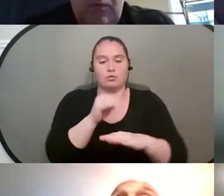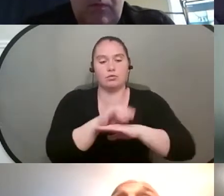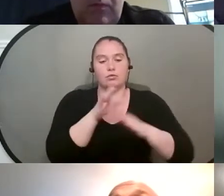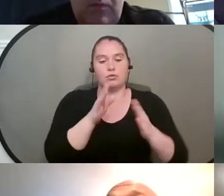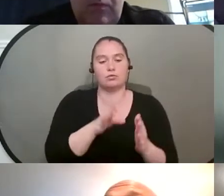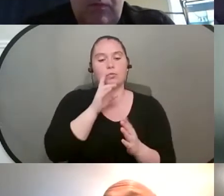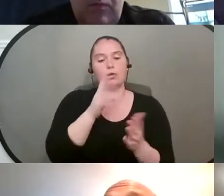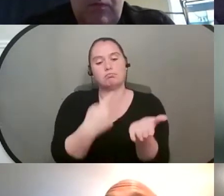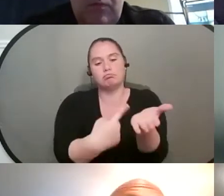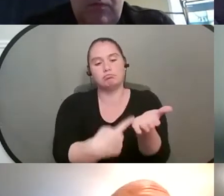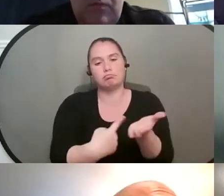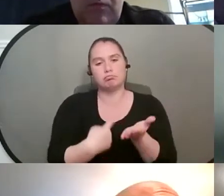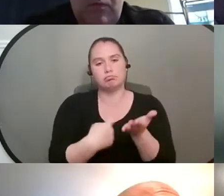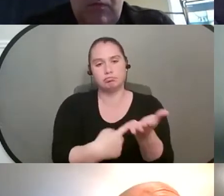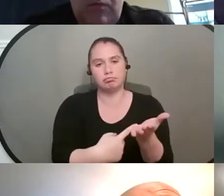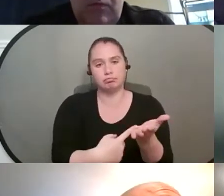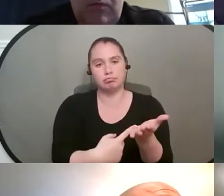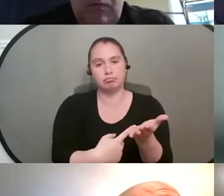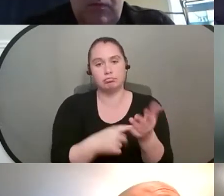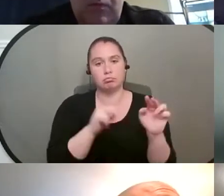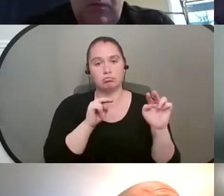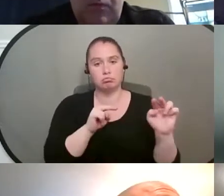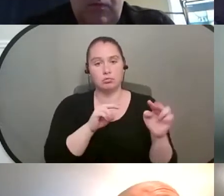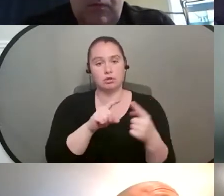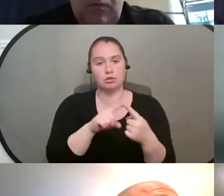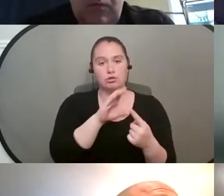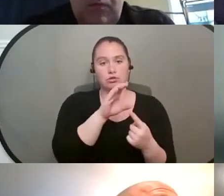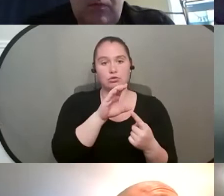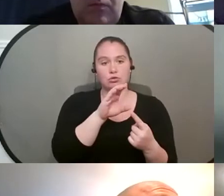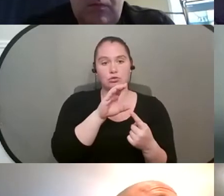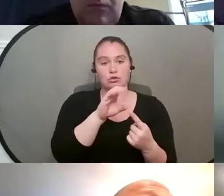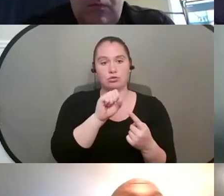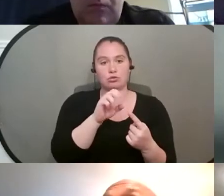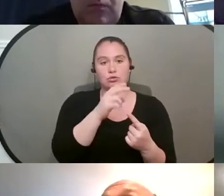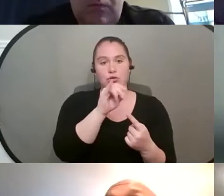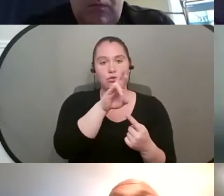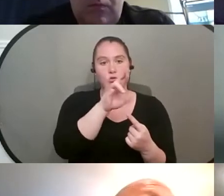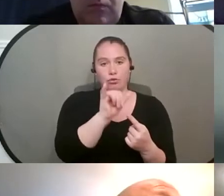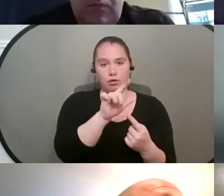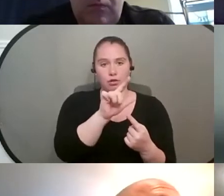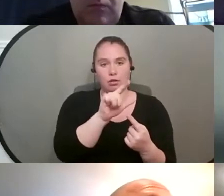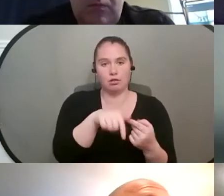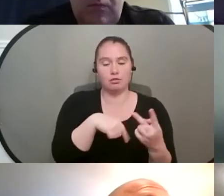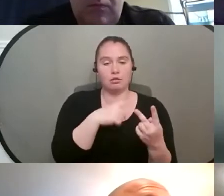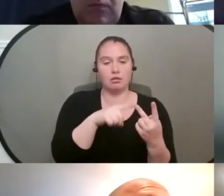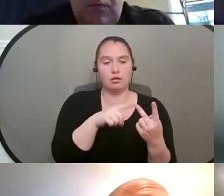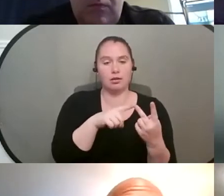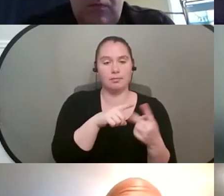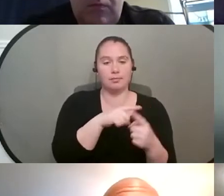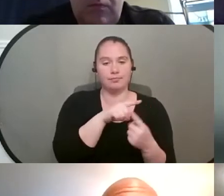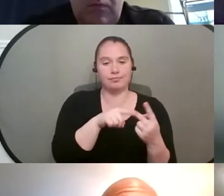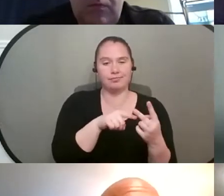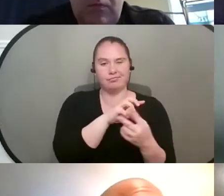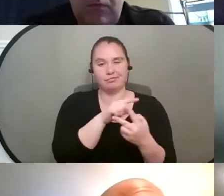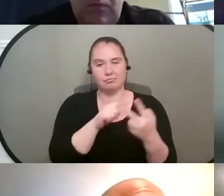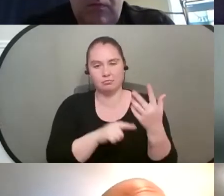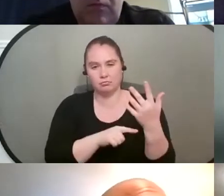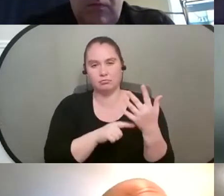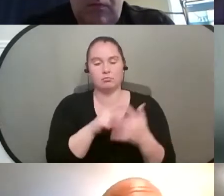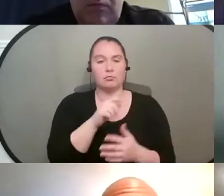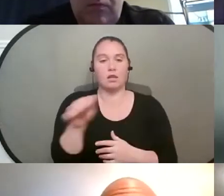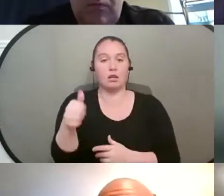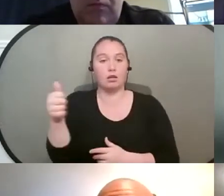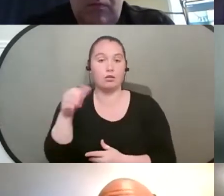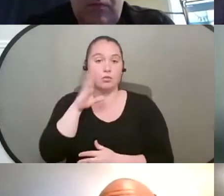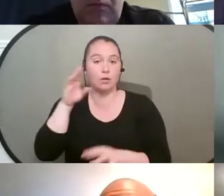to Cheryl, and look at all the data that we've been given and decide how